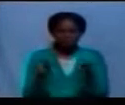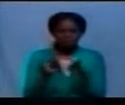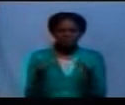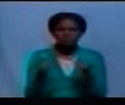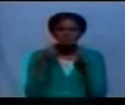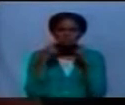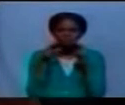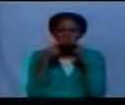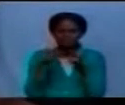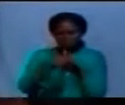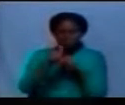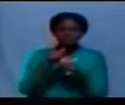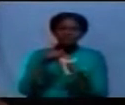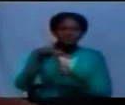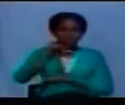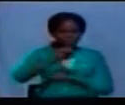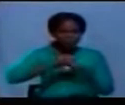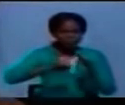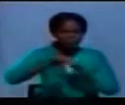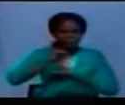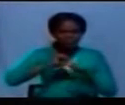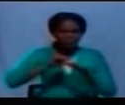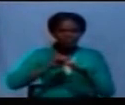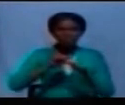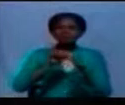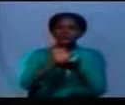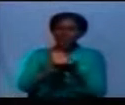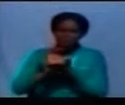that they go into a sequence of perpetual debt.